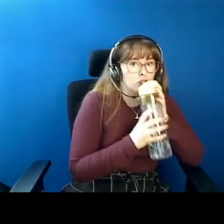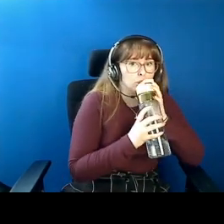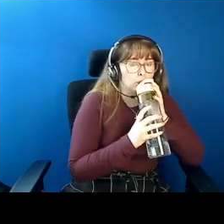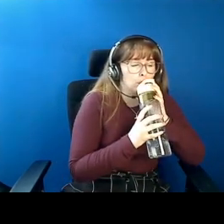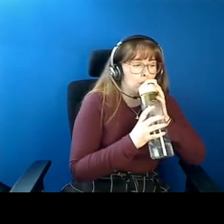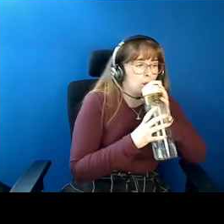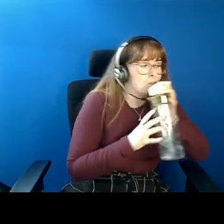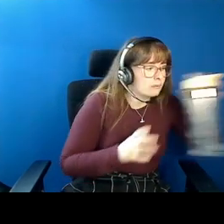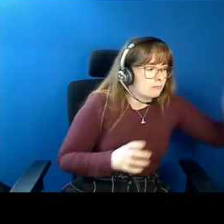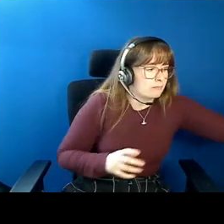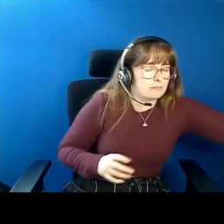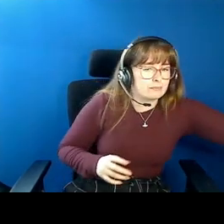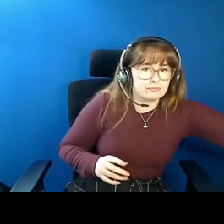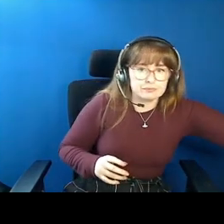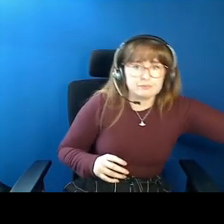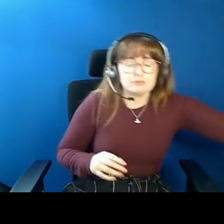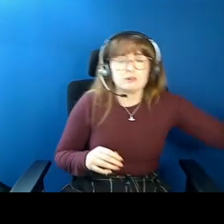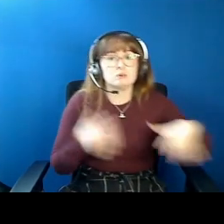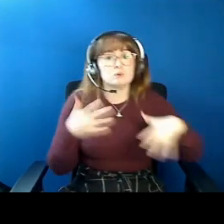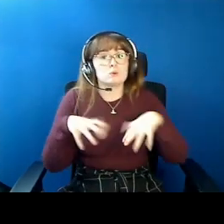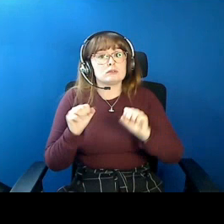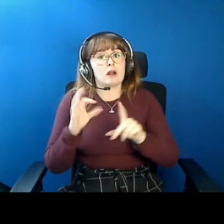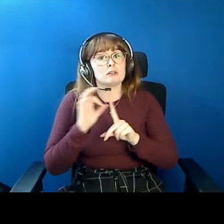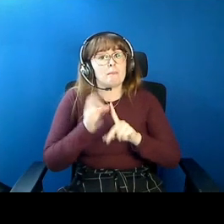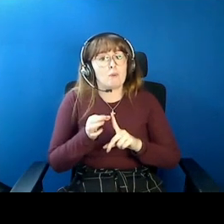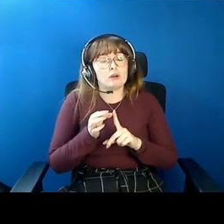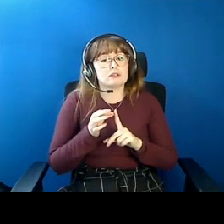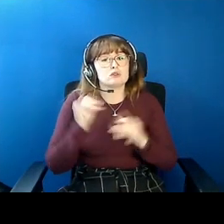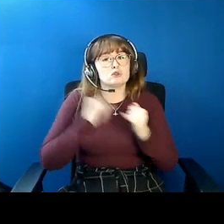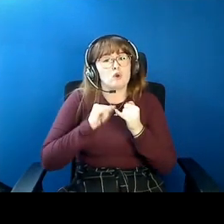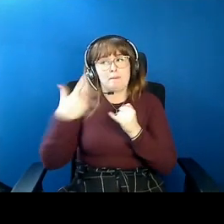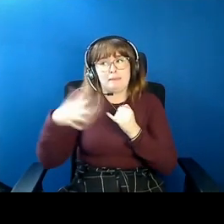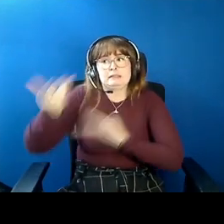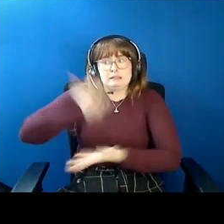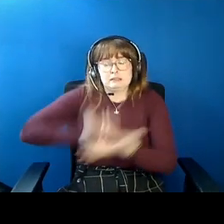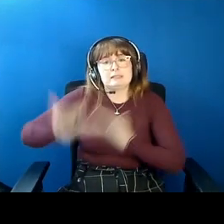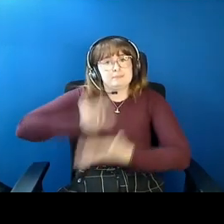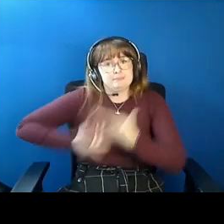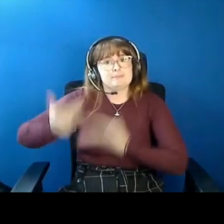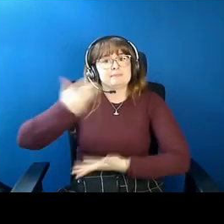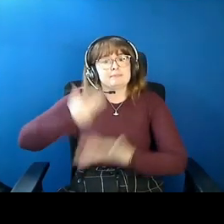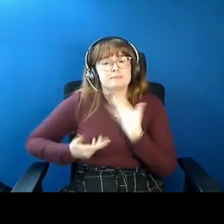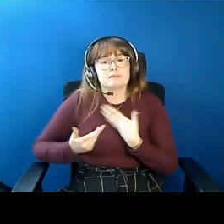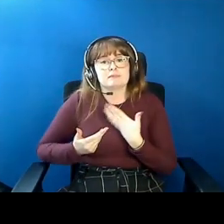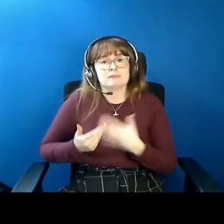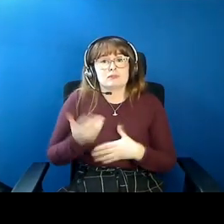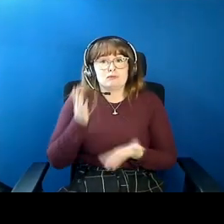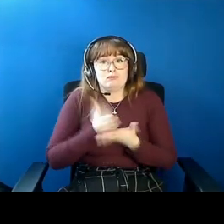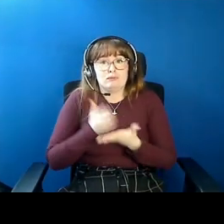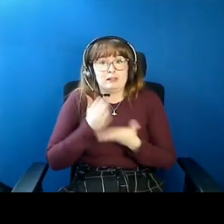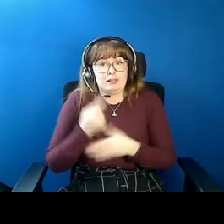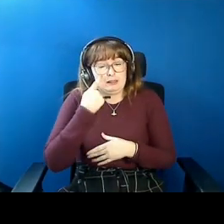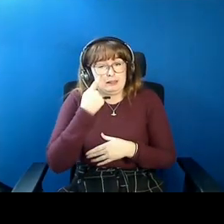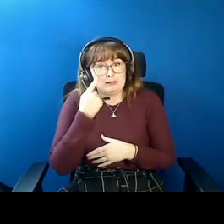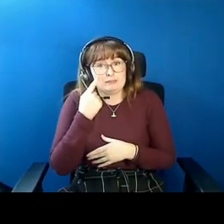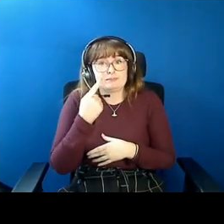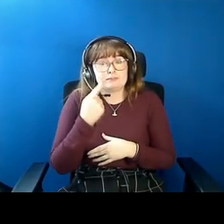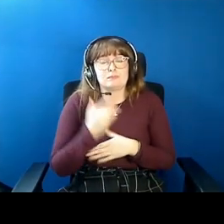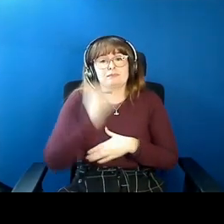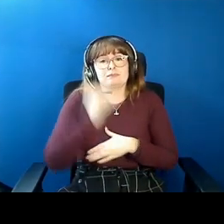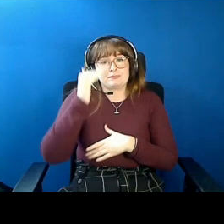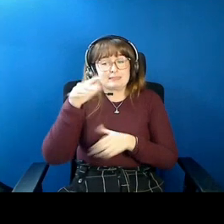the starting point, so Sean has given you an idea as to what our tools do, and so we slice and dice the housing stock across north of Tyne